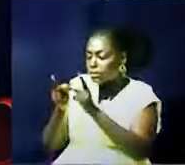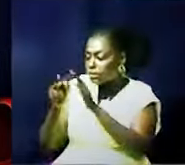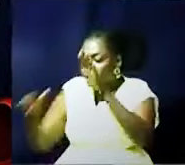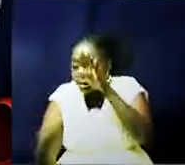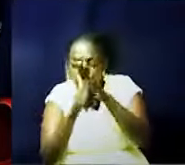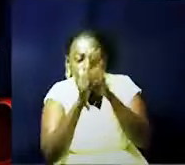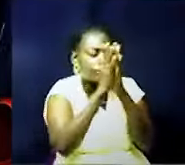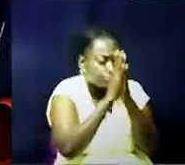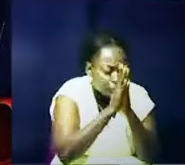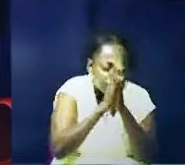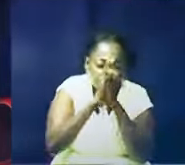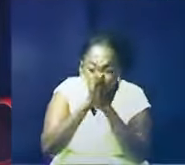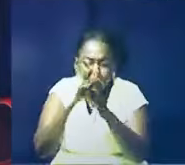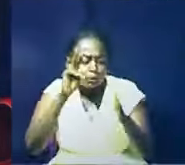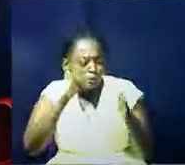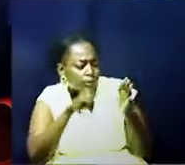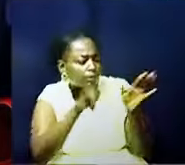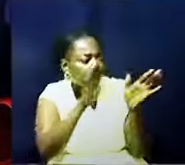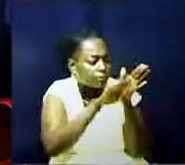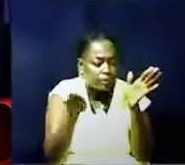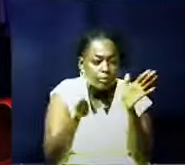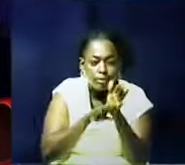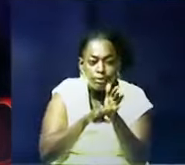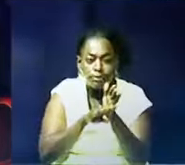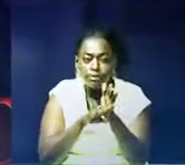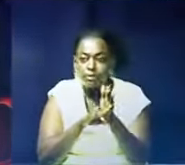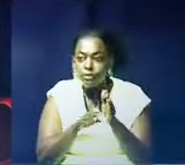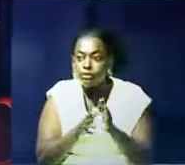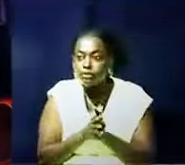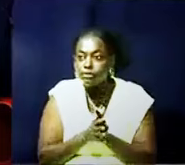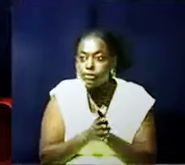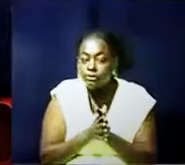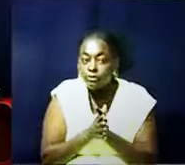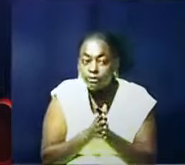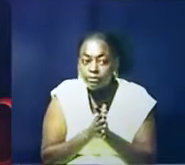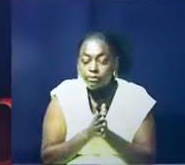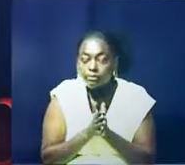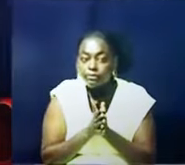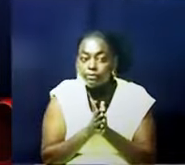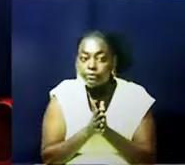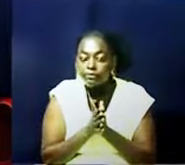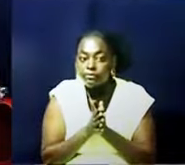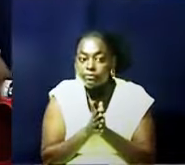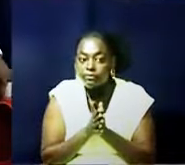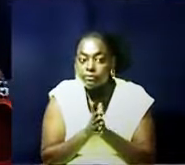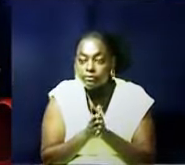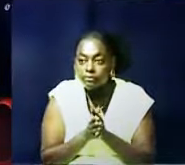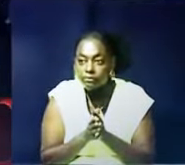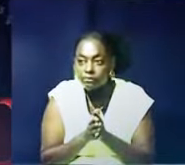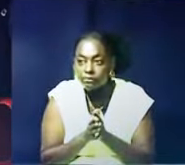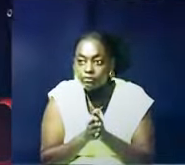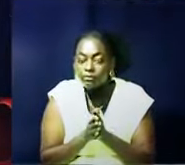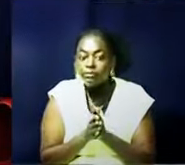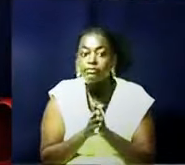reading scripture starting with but is not too good. So let's take maybe verse